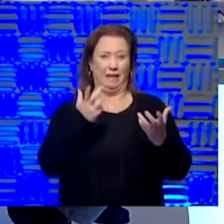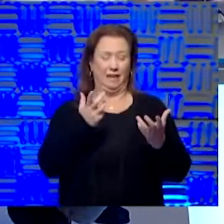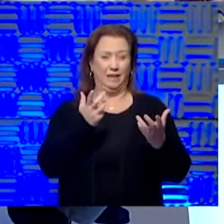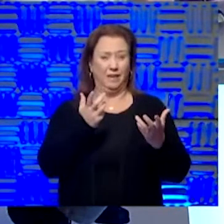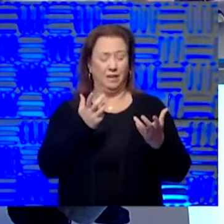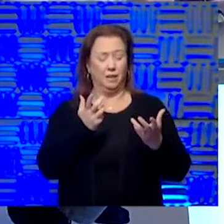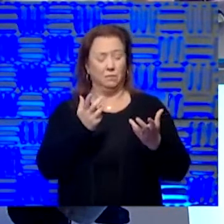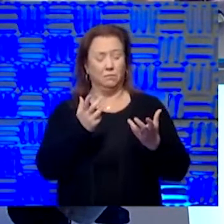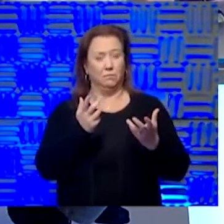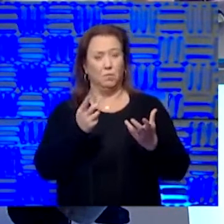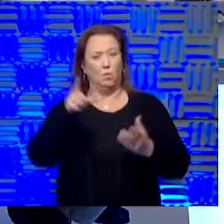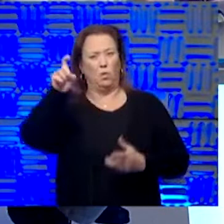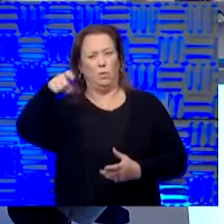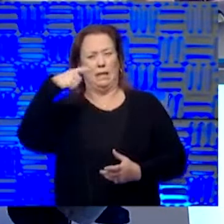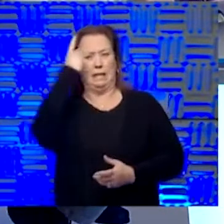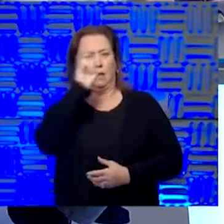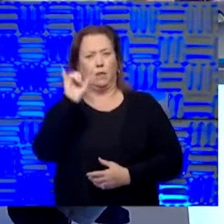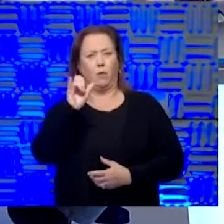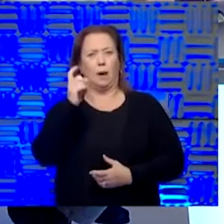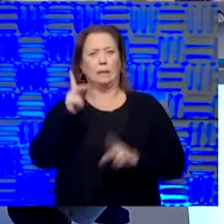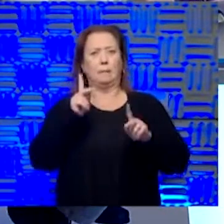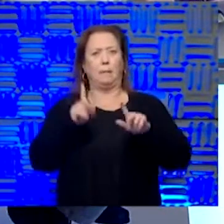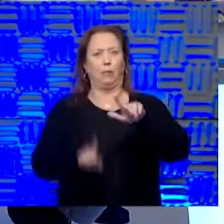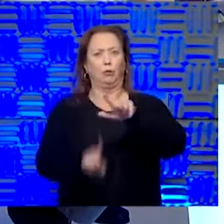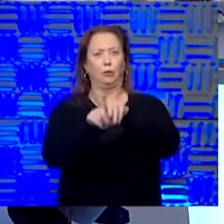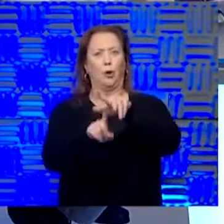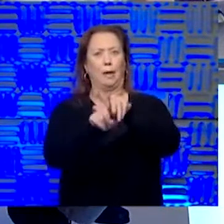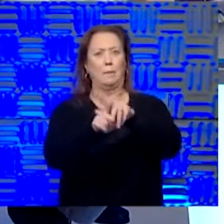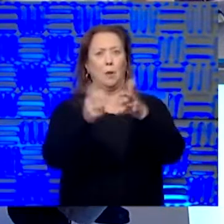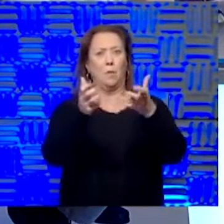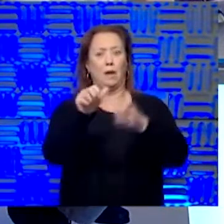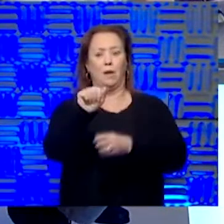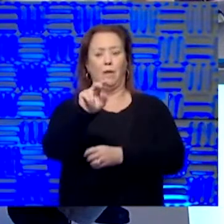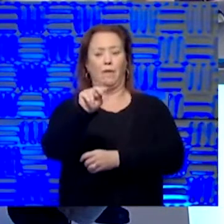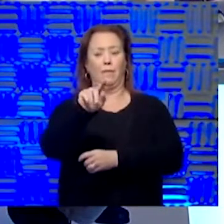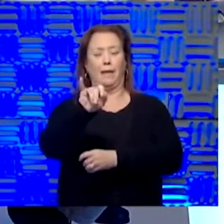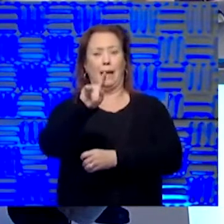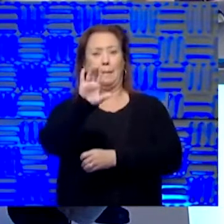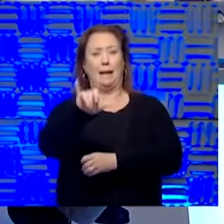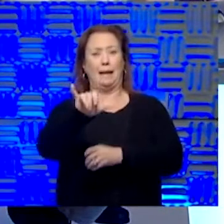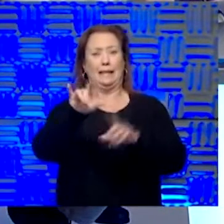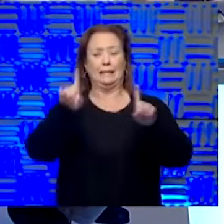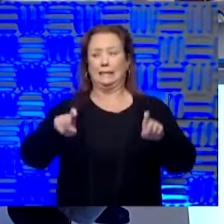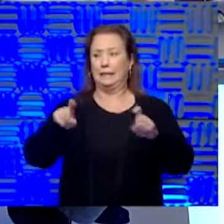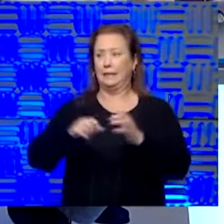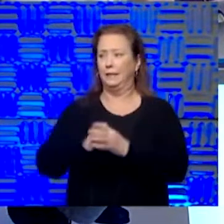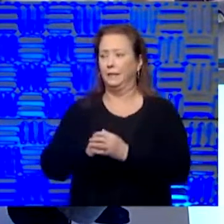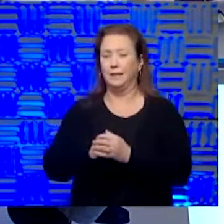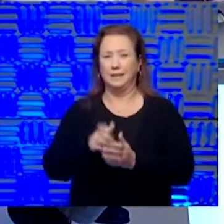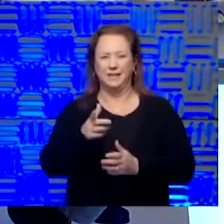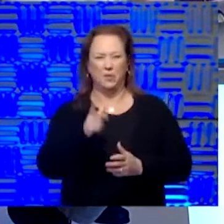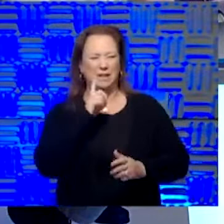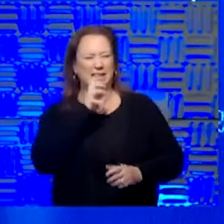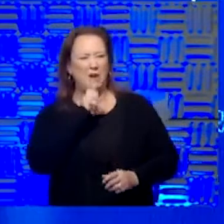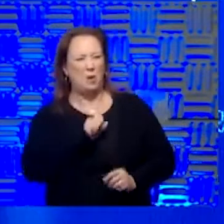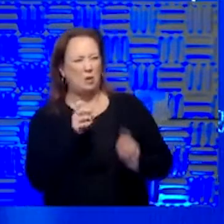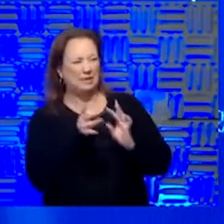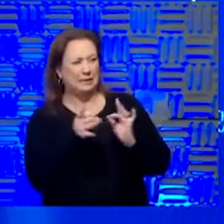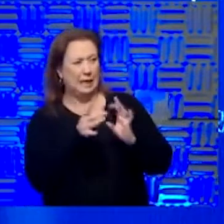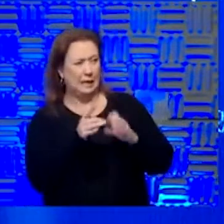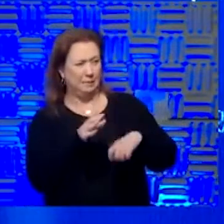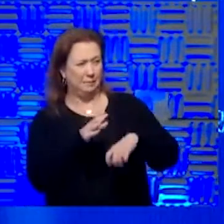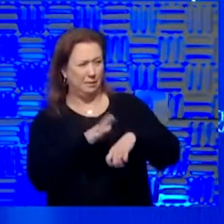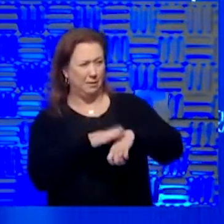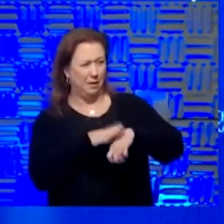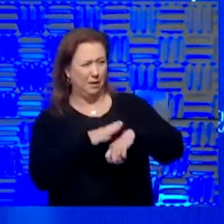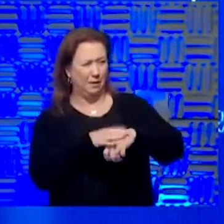should look for? Because apparently people are running to these places wanting to know if they've at least had it. Yeah, what's that old saying? Beware of whatever,